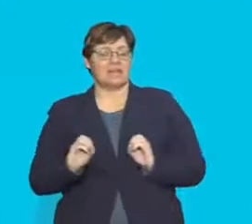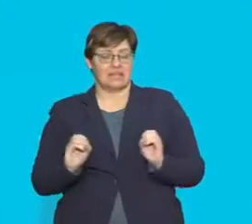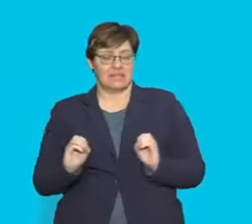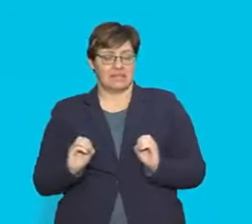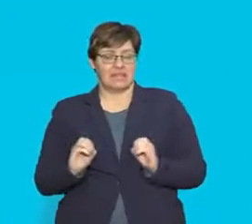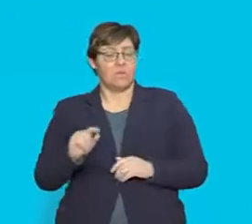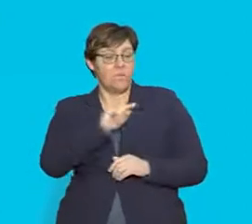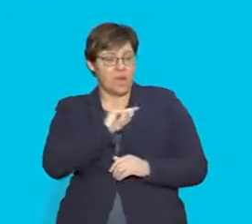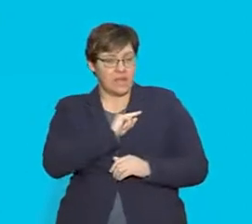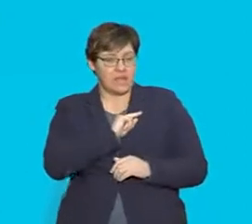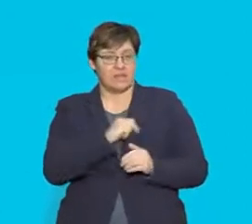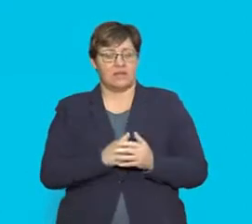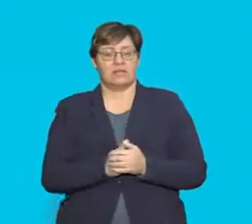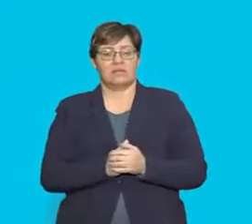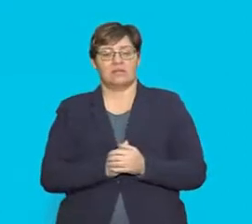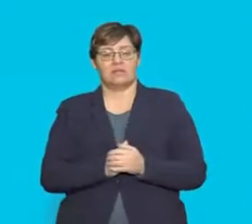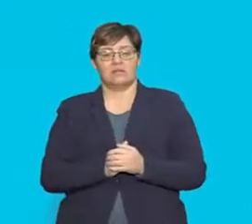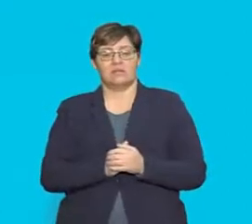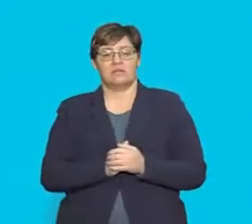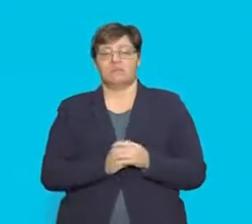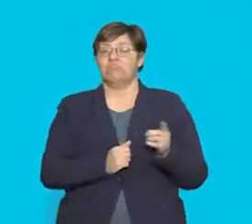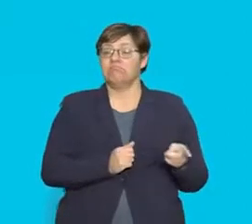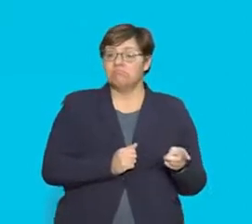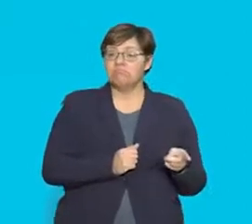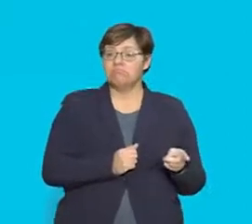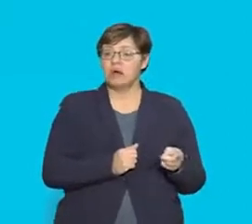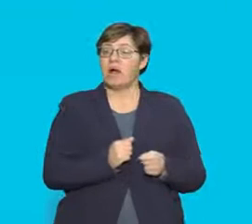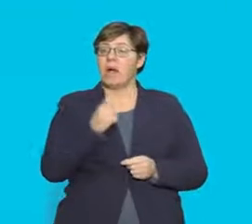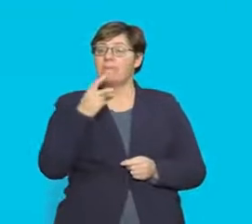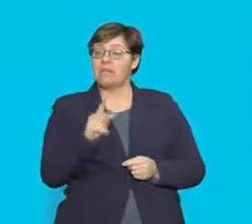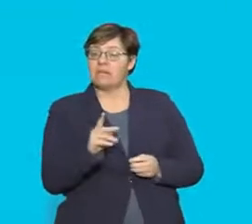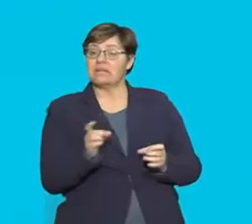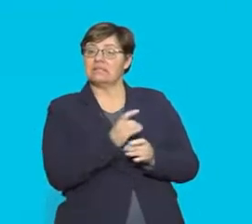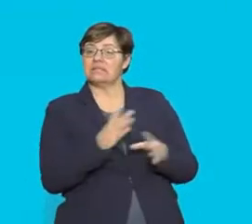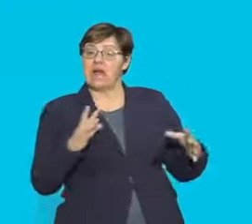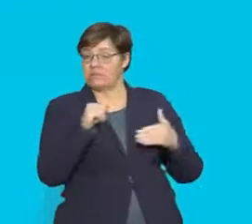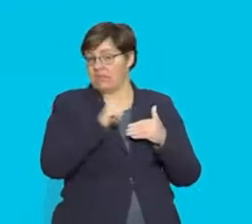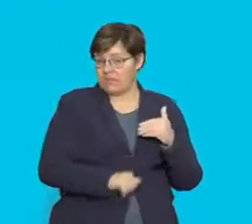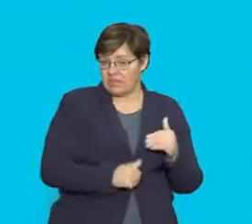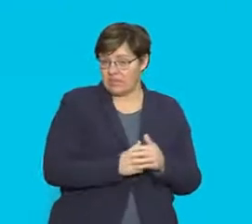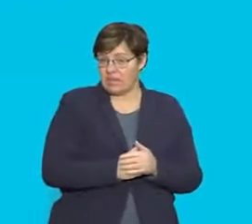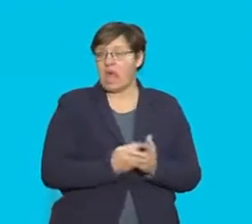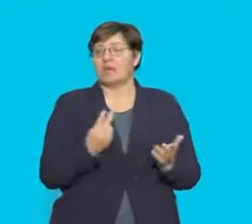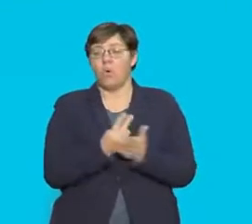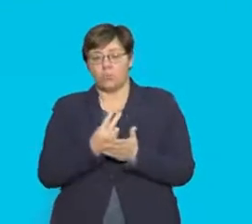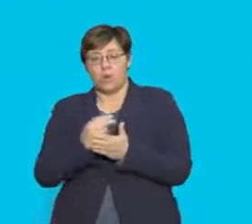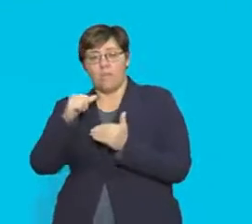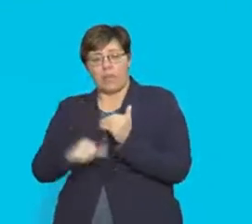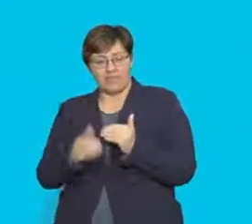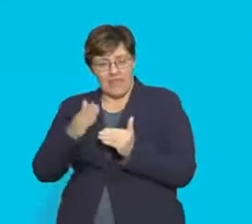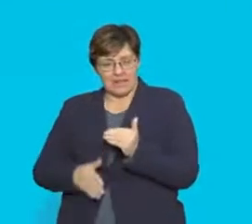that, it's because if ASIF had made a payment beginning of the month, and then month end, and then